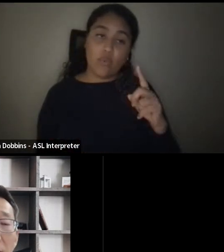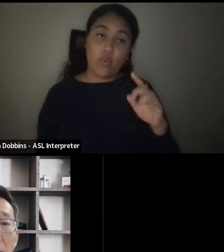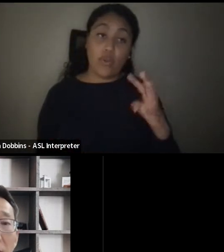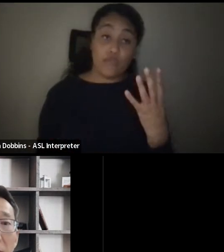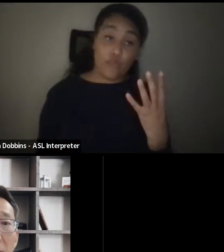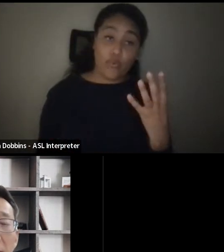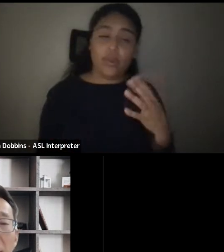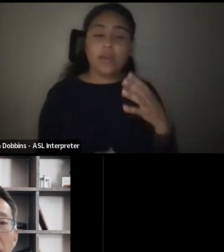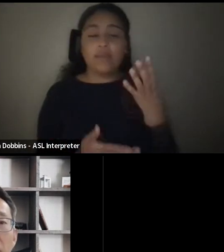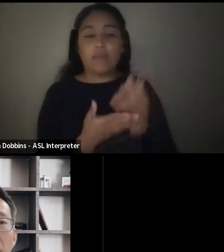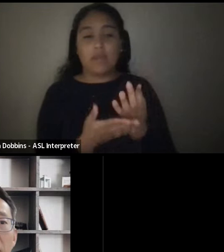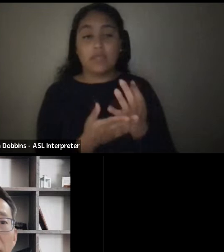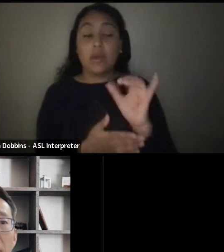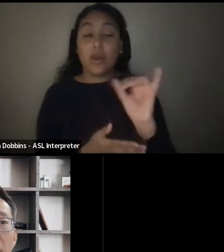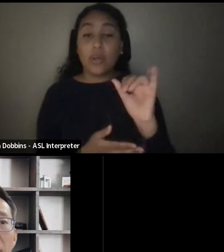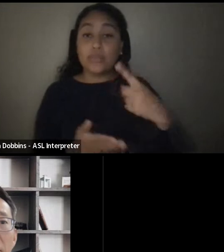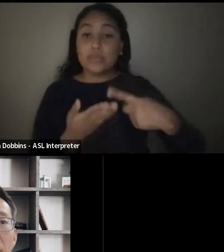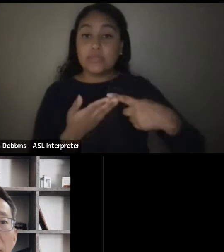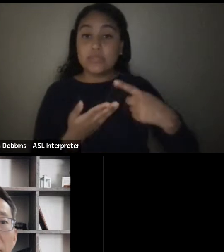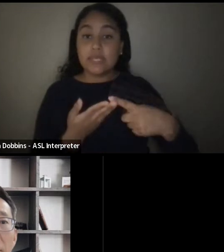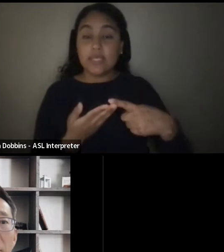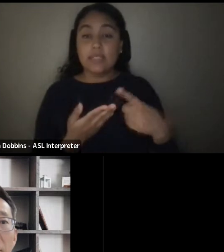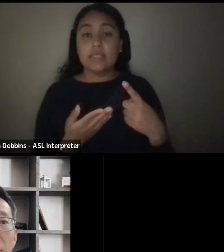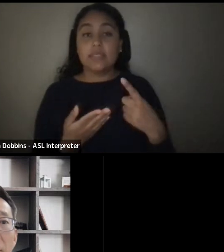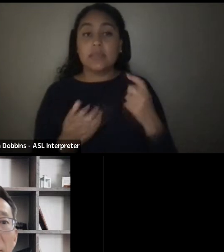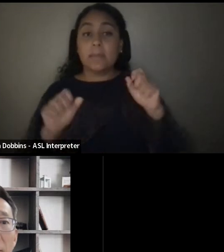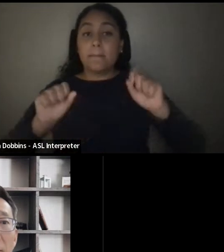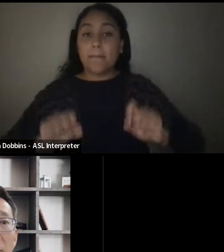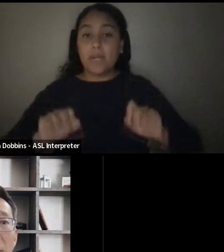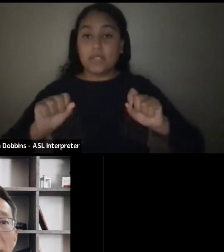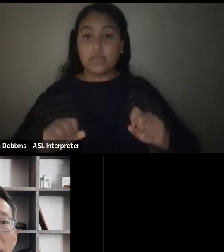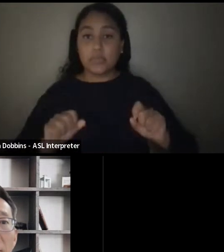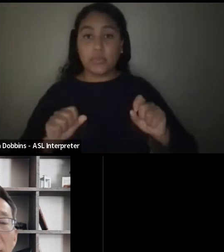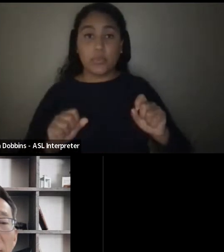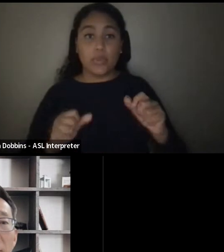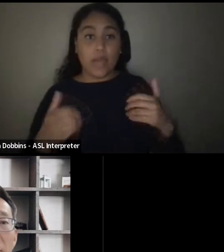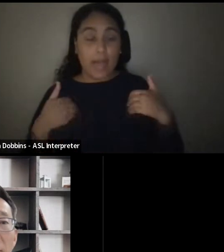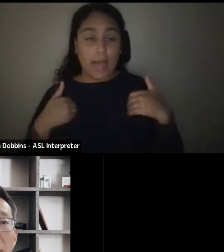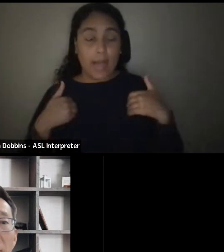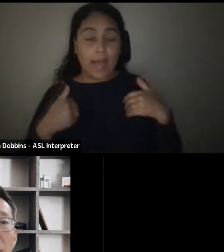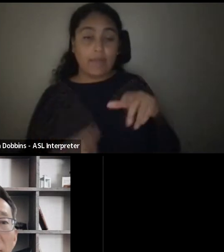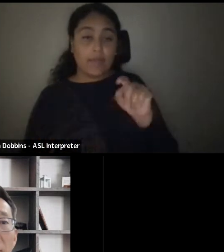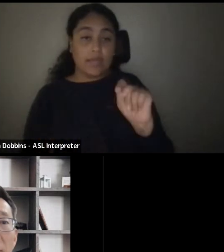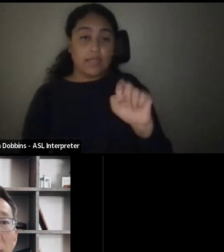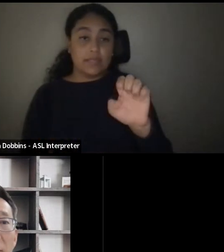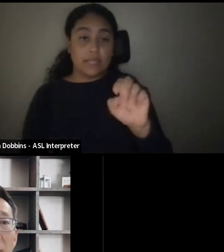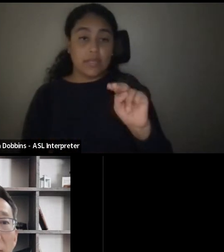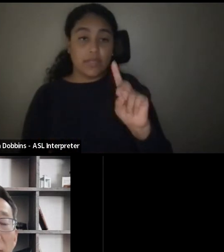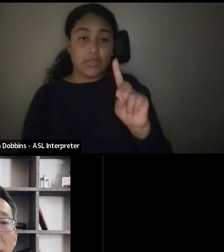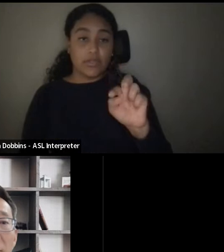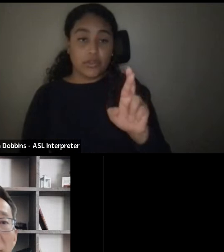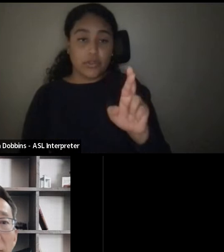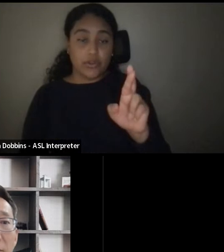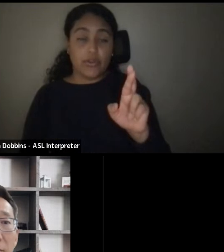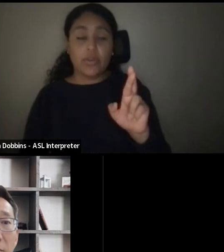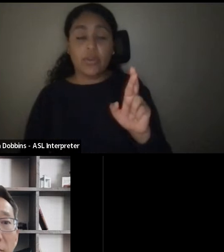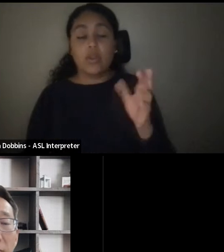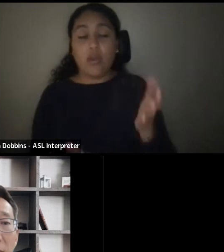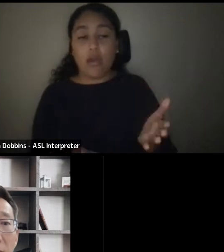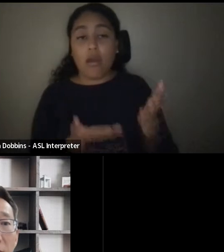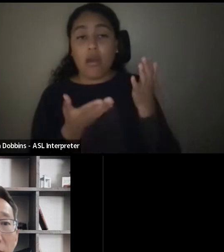financings. We also talked about the potential of maybe having a tender refinancing, tender offer